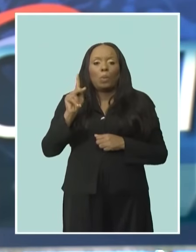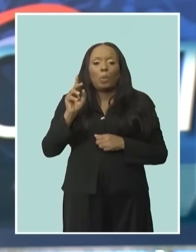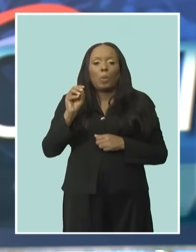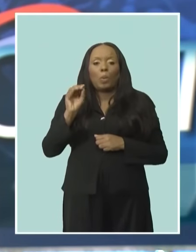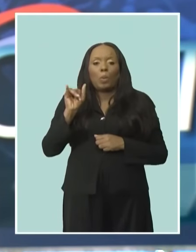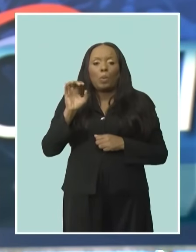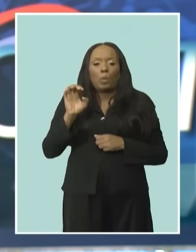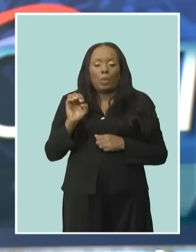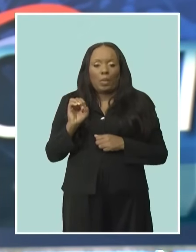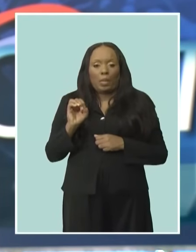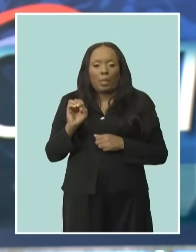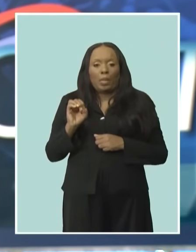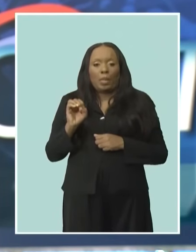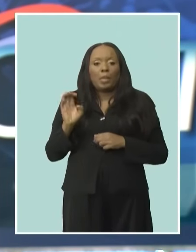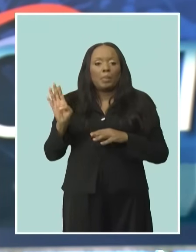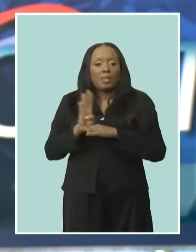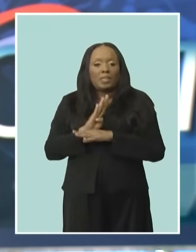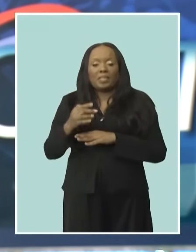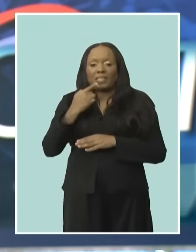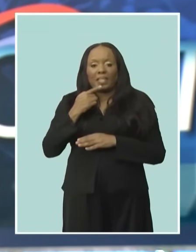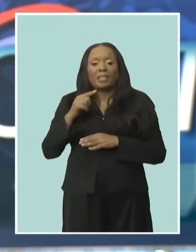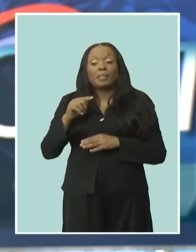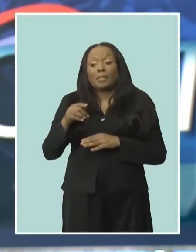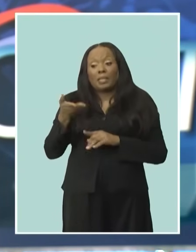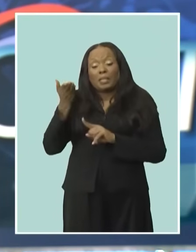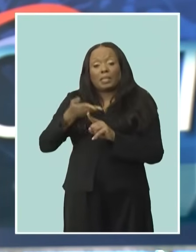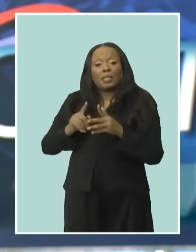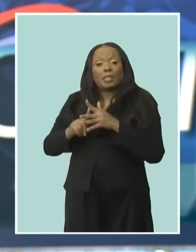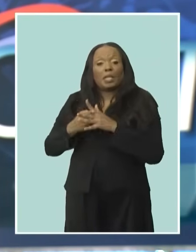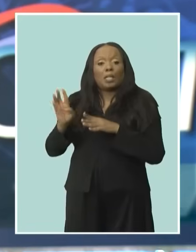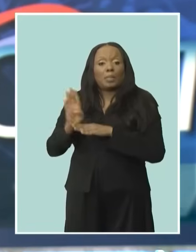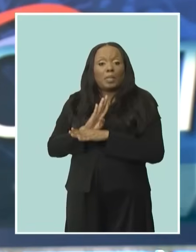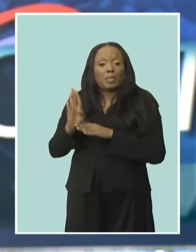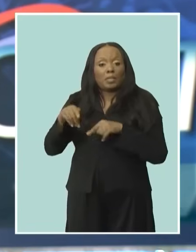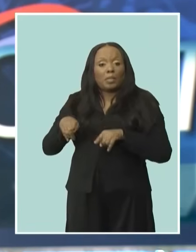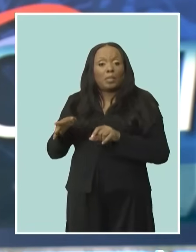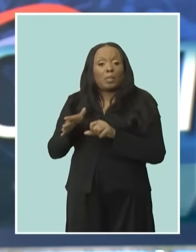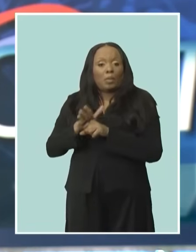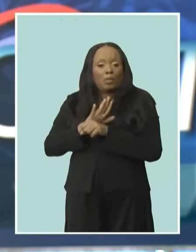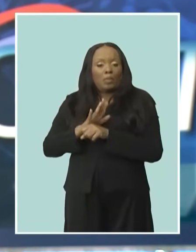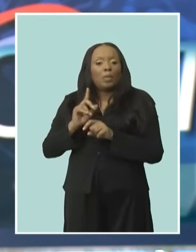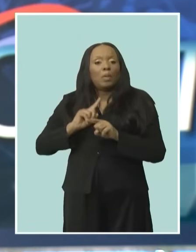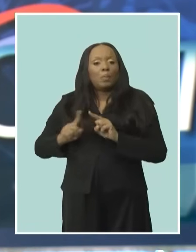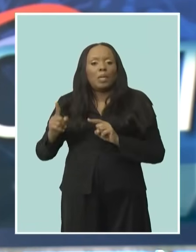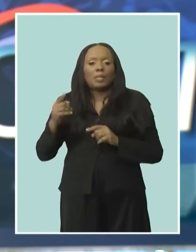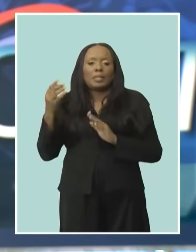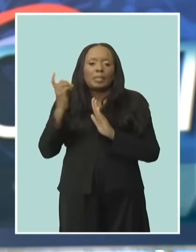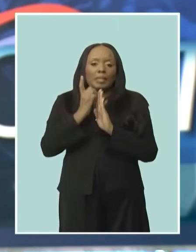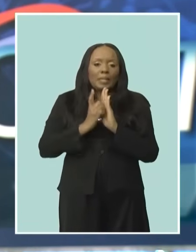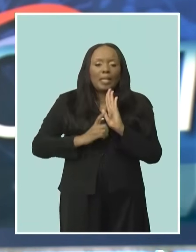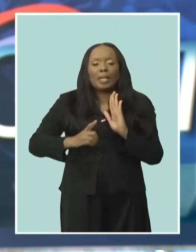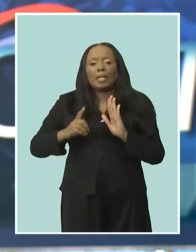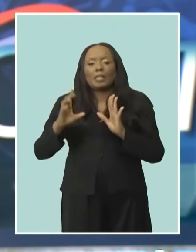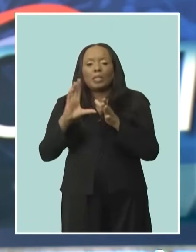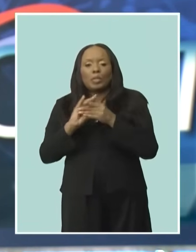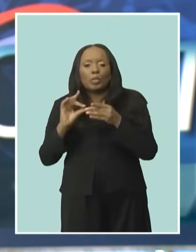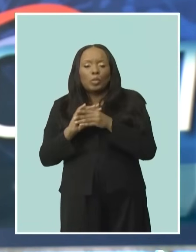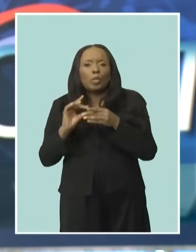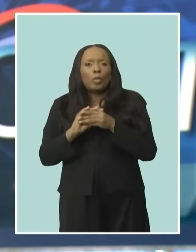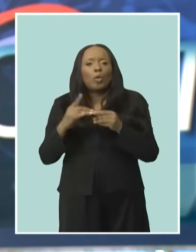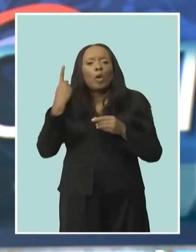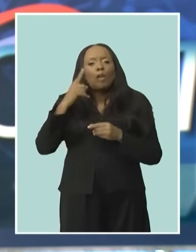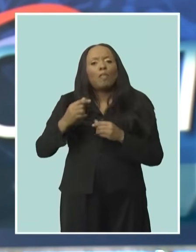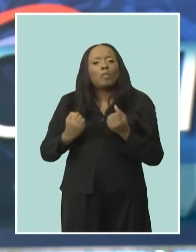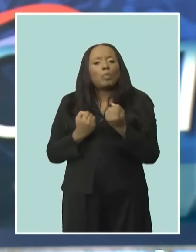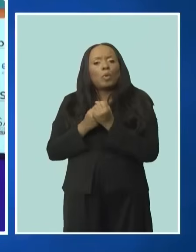says having started her business during the COVID-19 pandemic, she used design, creativity, and storytelling to her